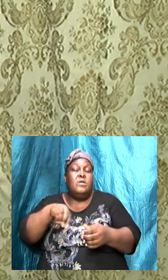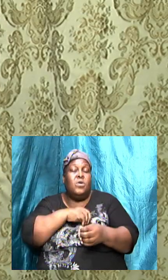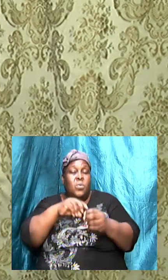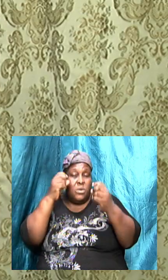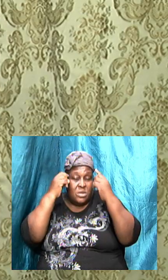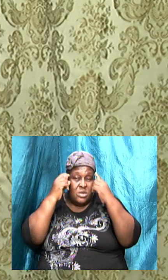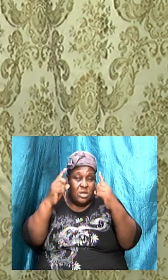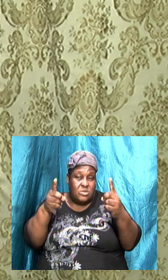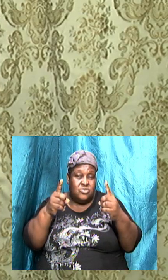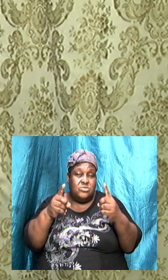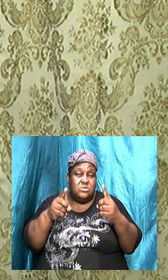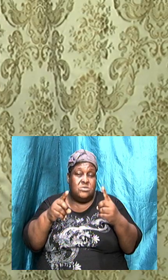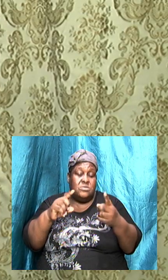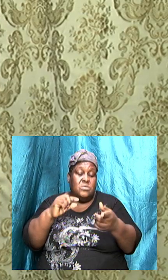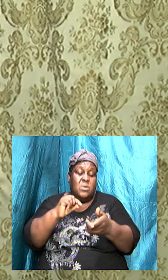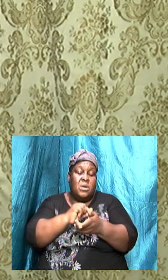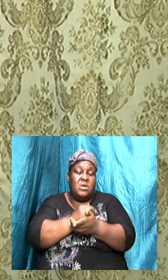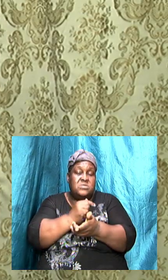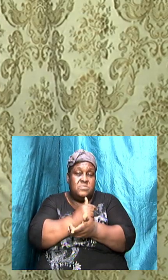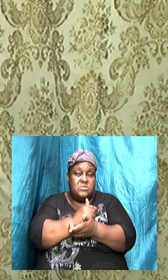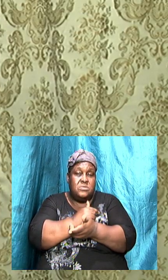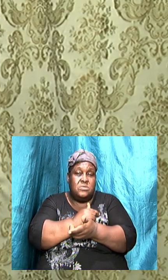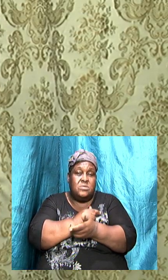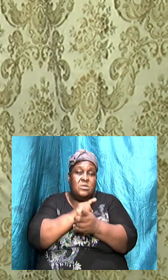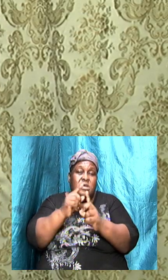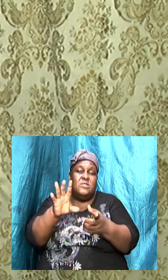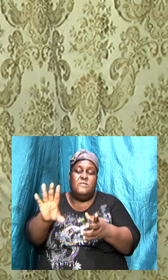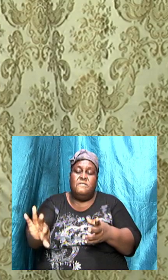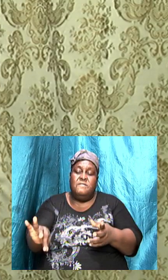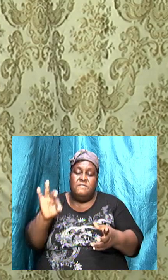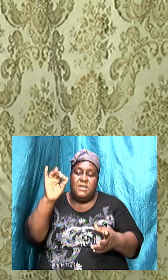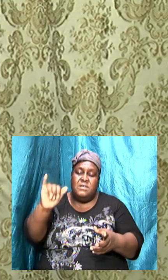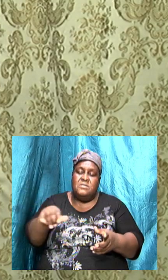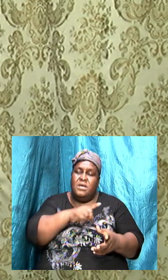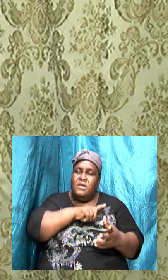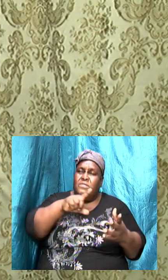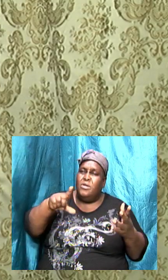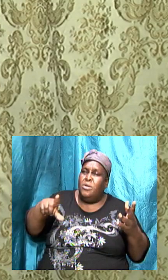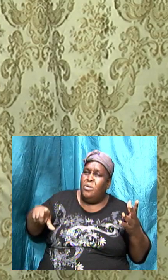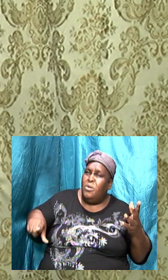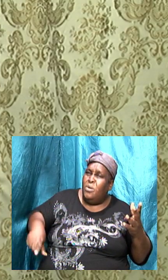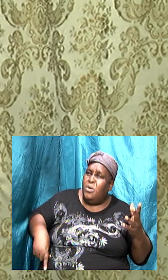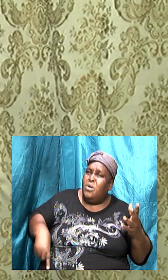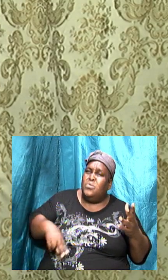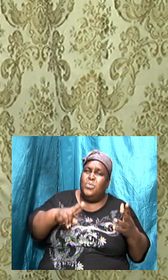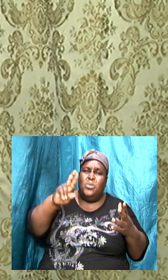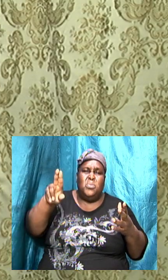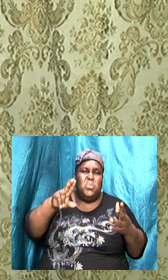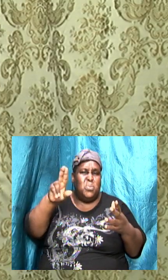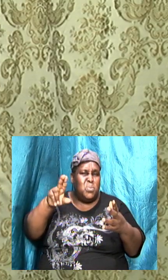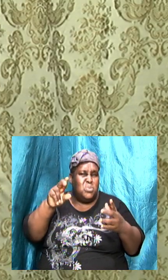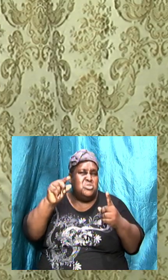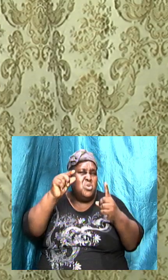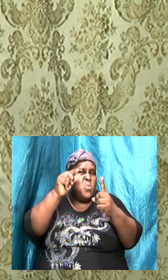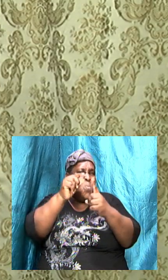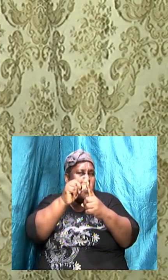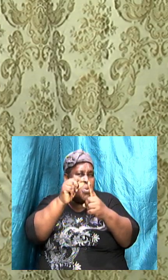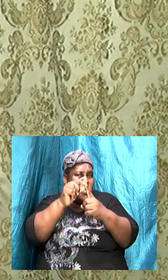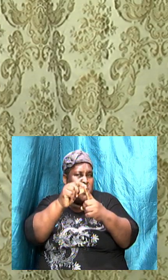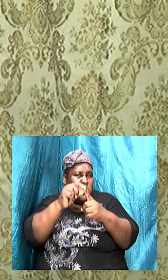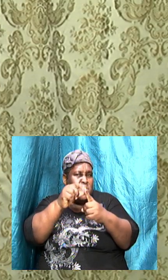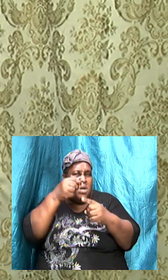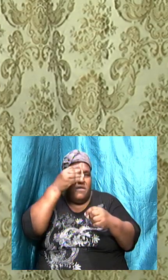to find that the Lord will use that two-edged sword and fight against